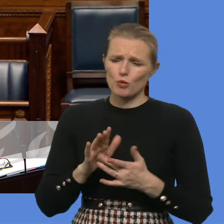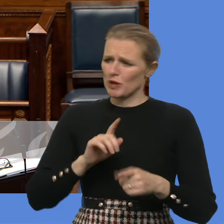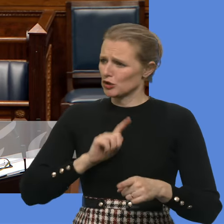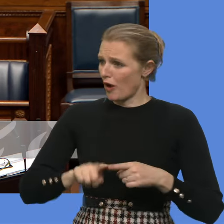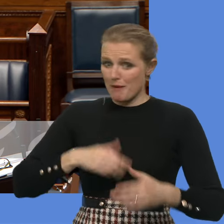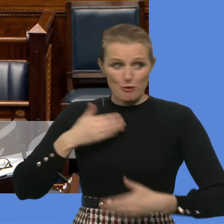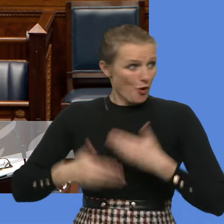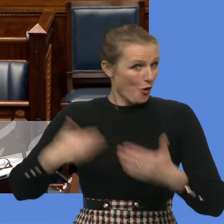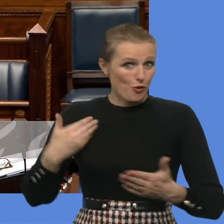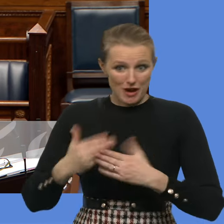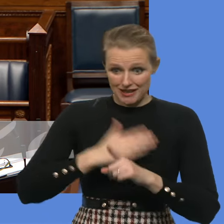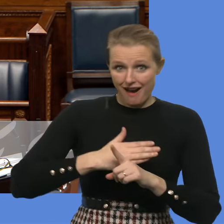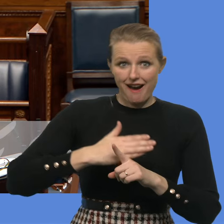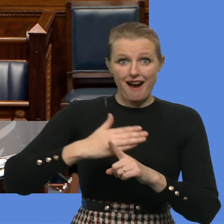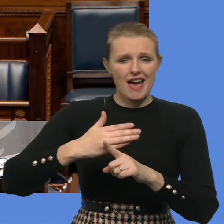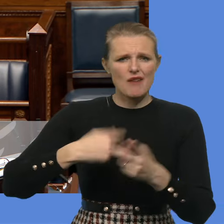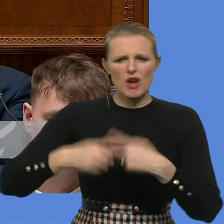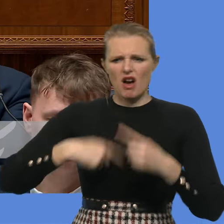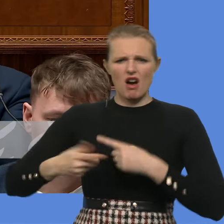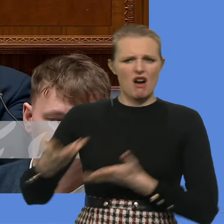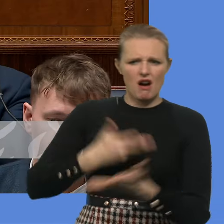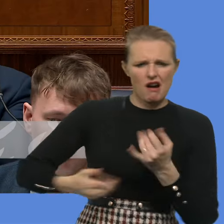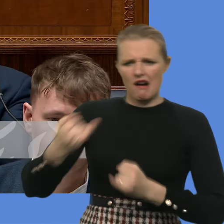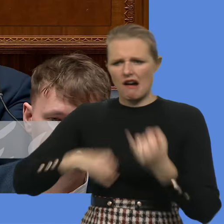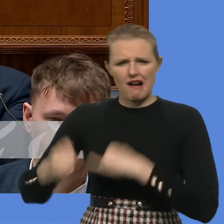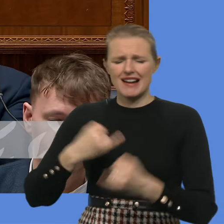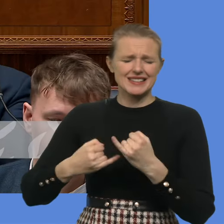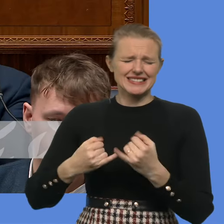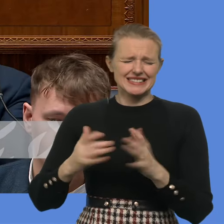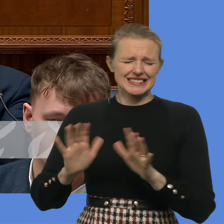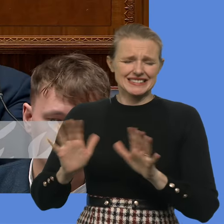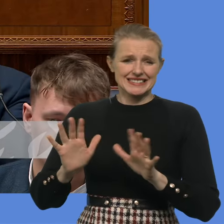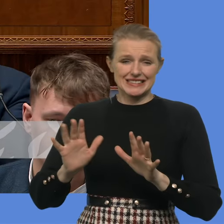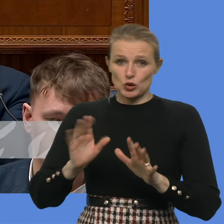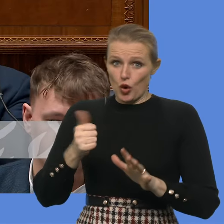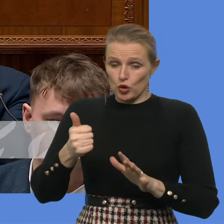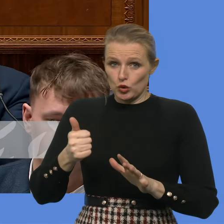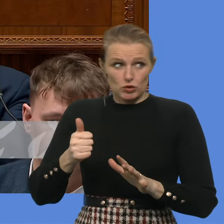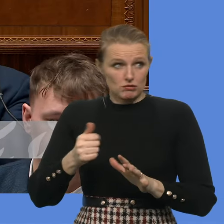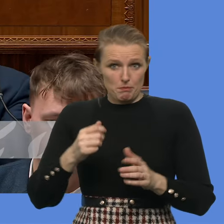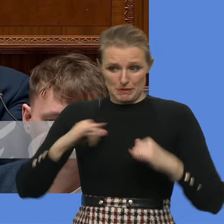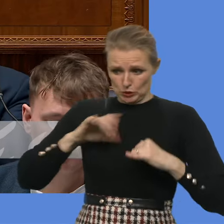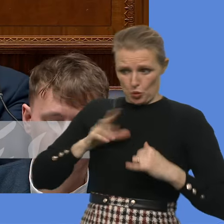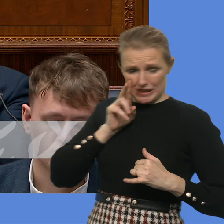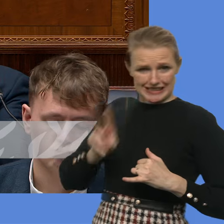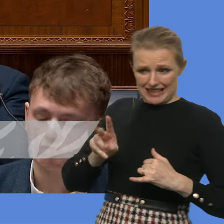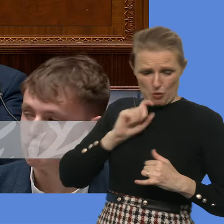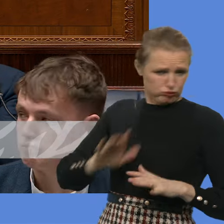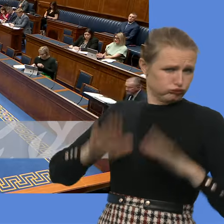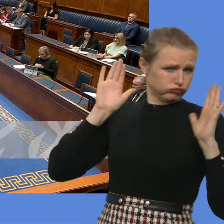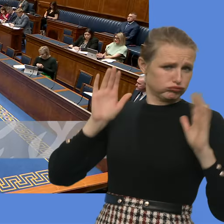we've made, then I think that only does a disservice and only creates more uncertainty, and that's not the type of atmosphere that businesses want to be engaged in. Source